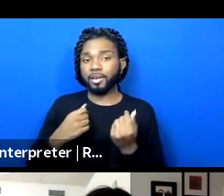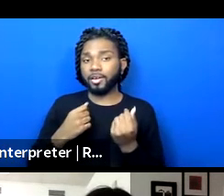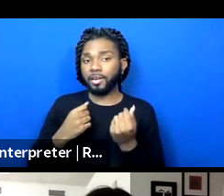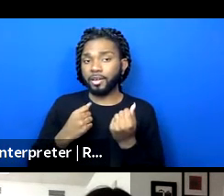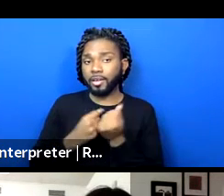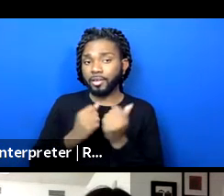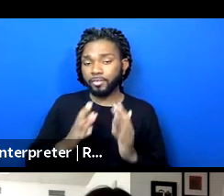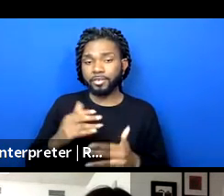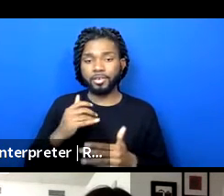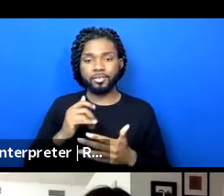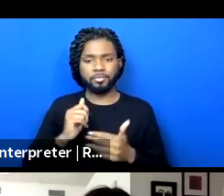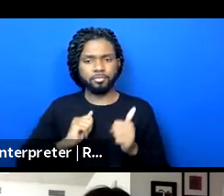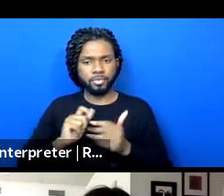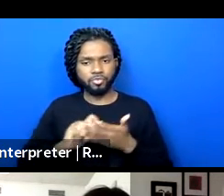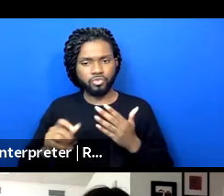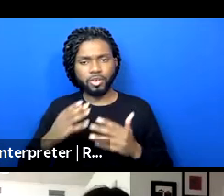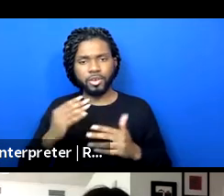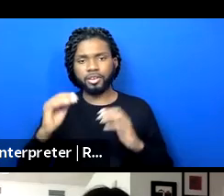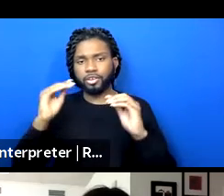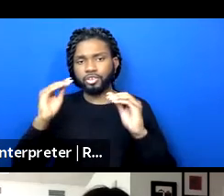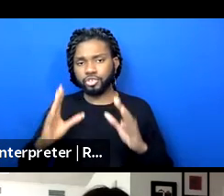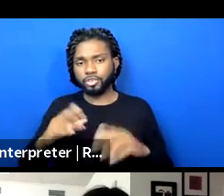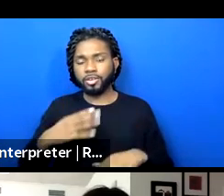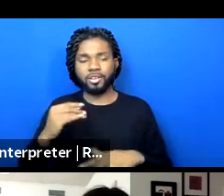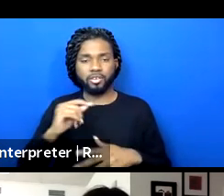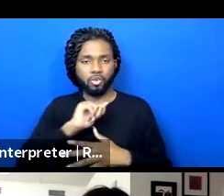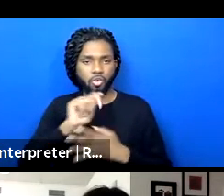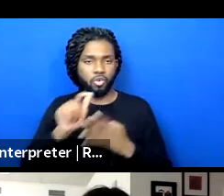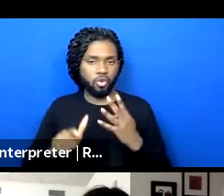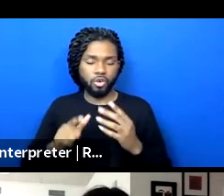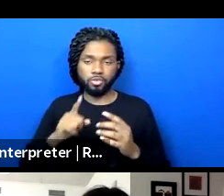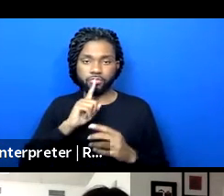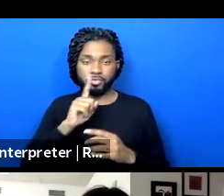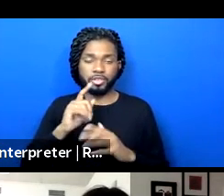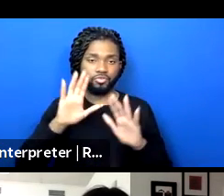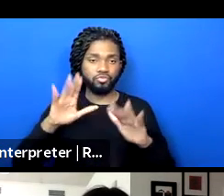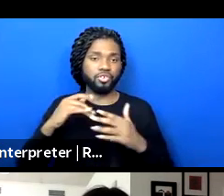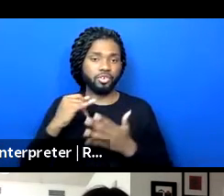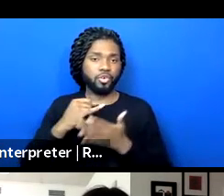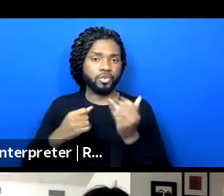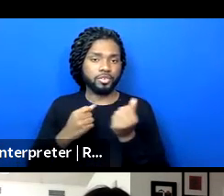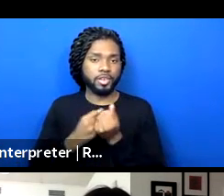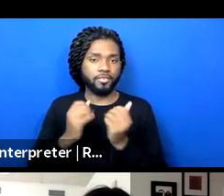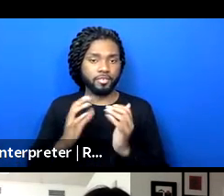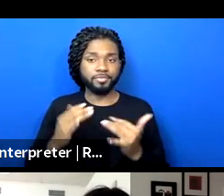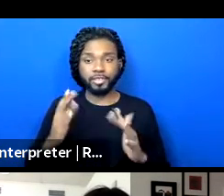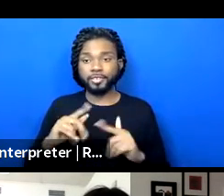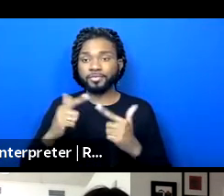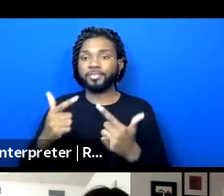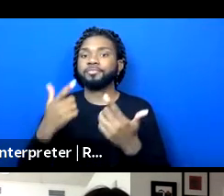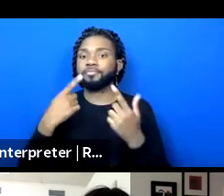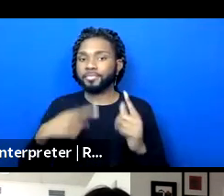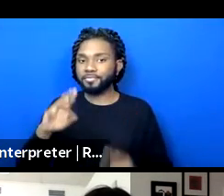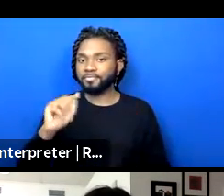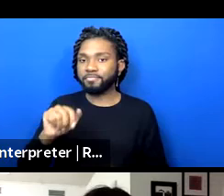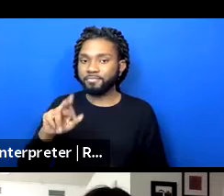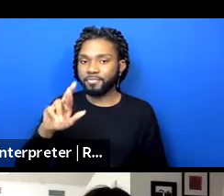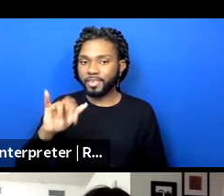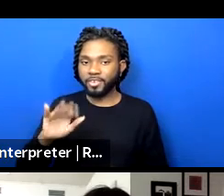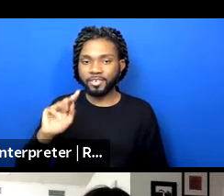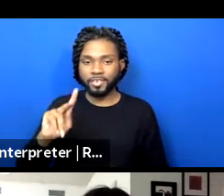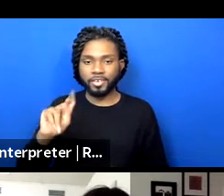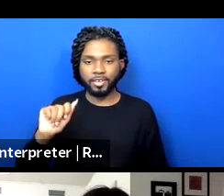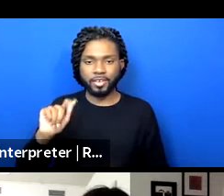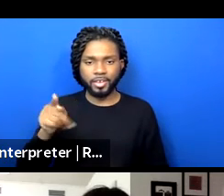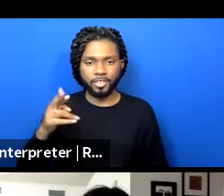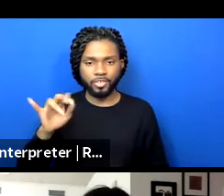all of them extraordinary arts advocates. So I would like to turn the microphone now. And Mary Catherine, you're there. Hello,